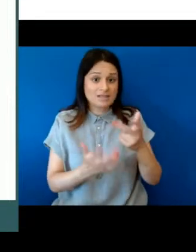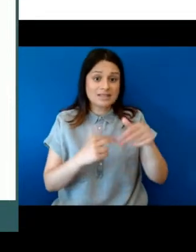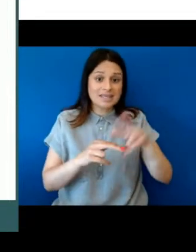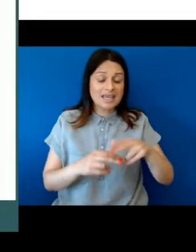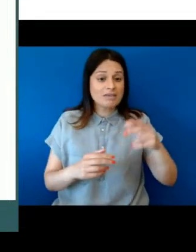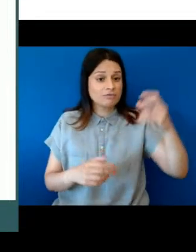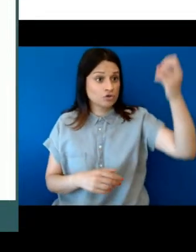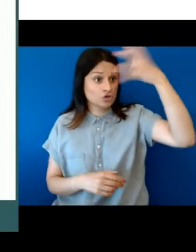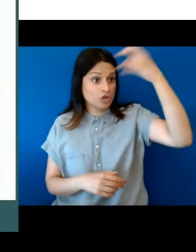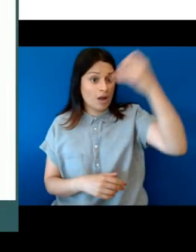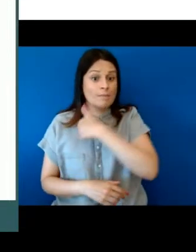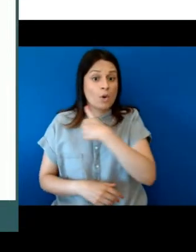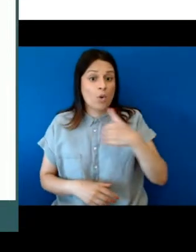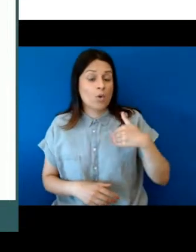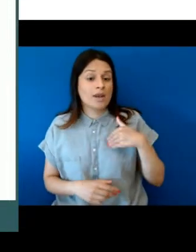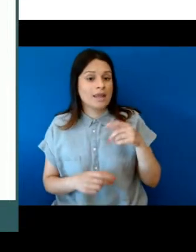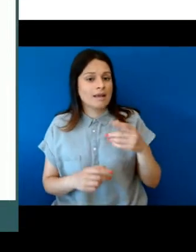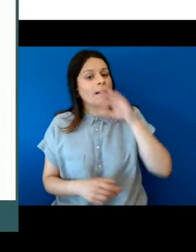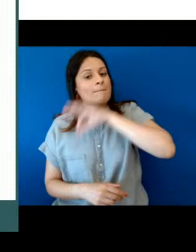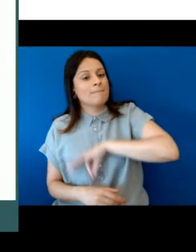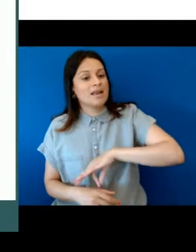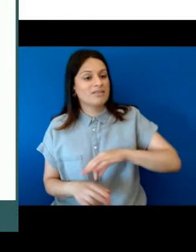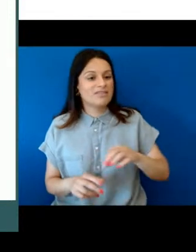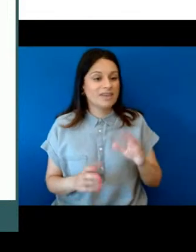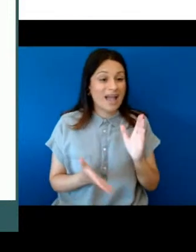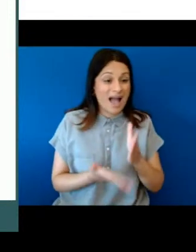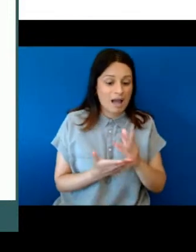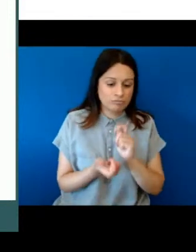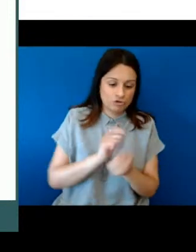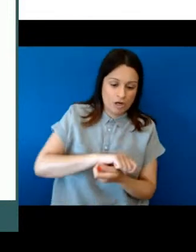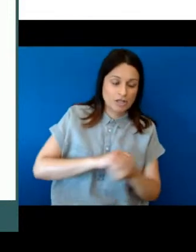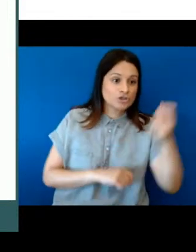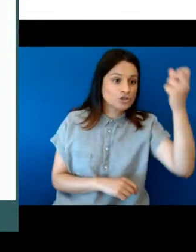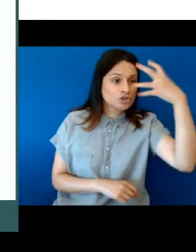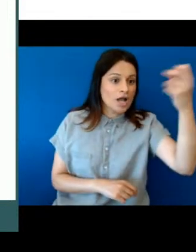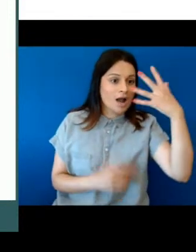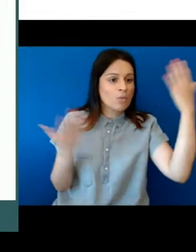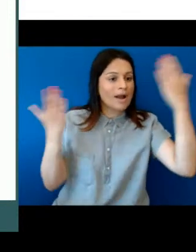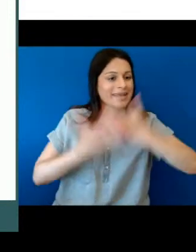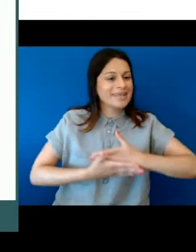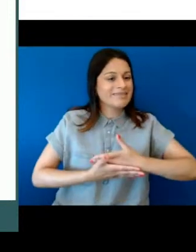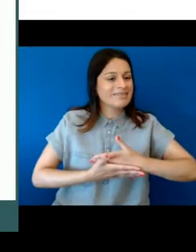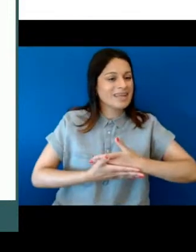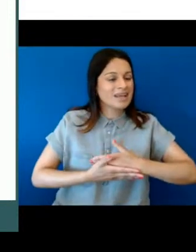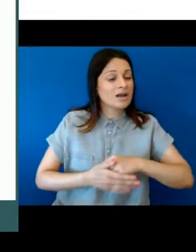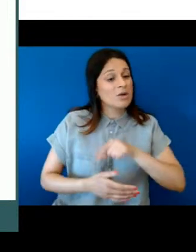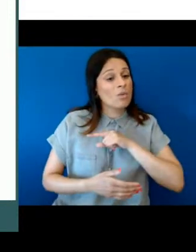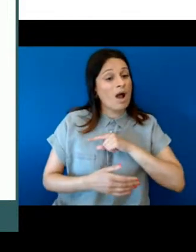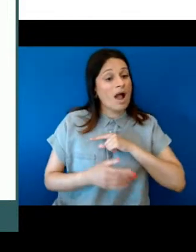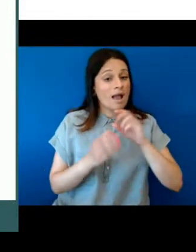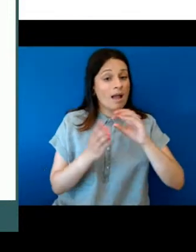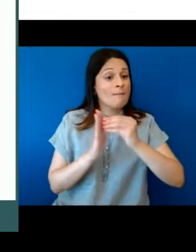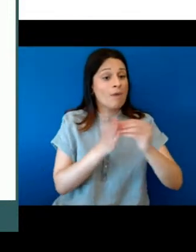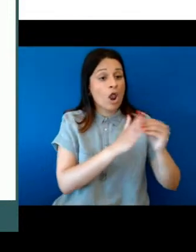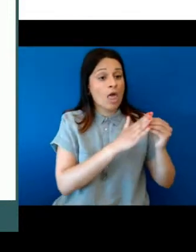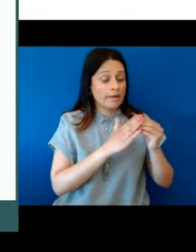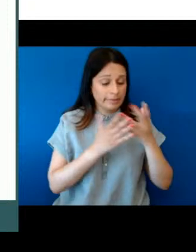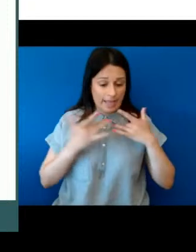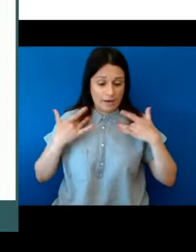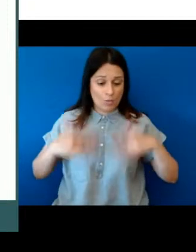they may find benefit from actually showering in the evening as well to rinse that pollen completely off them.